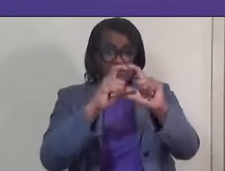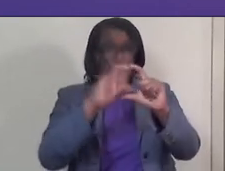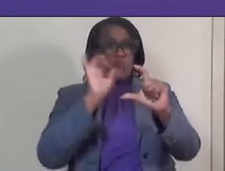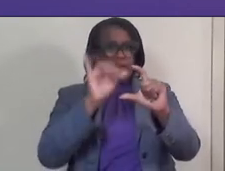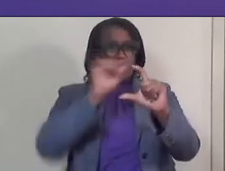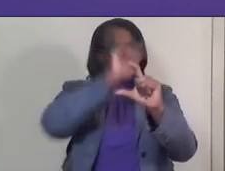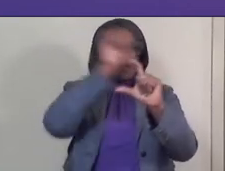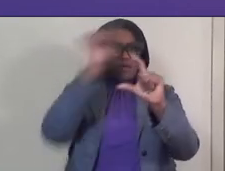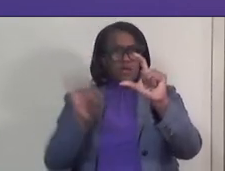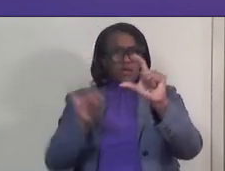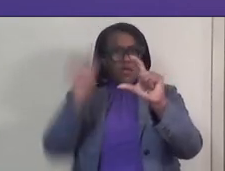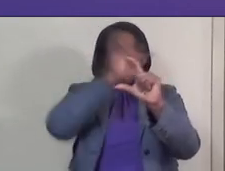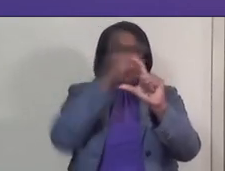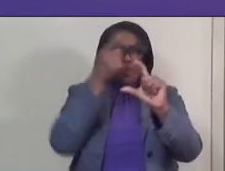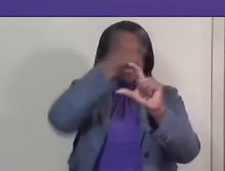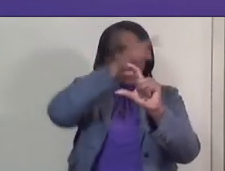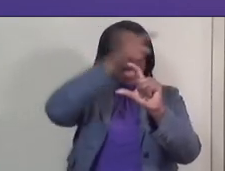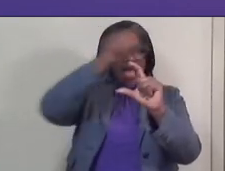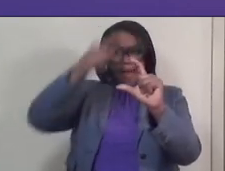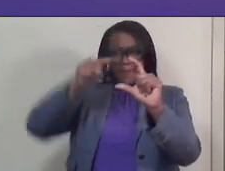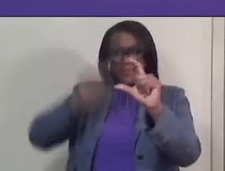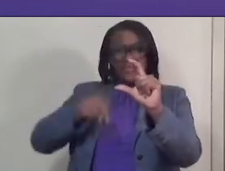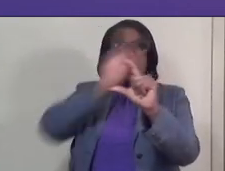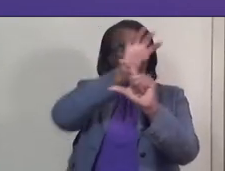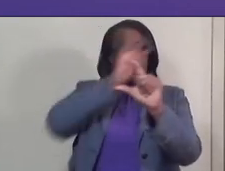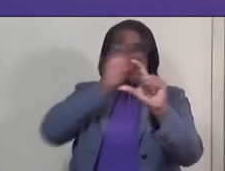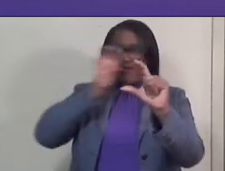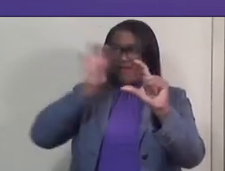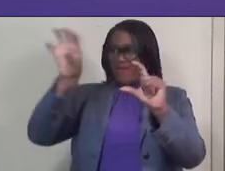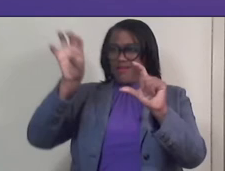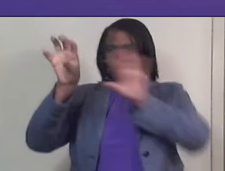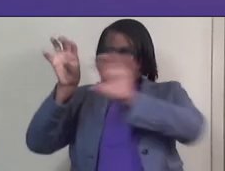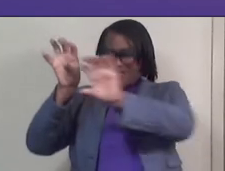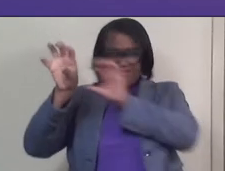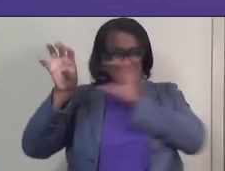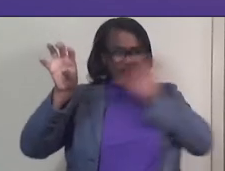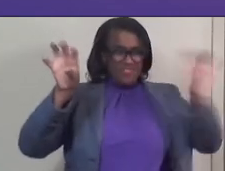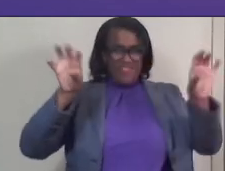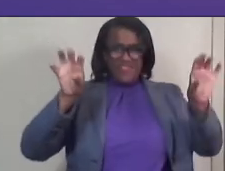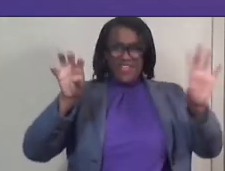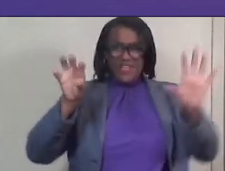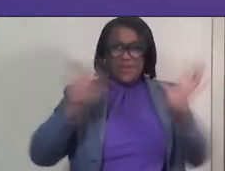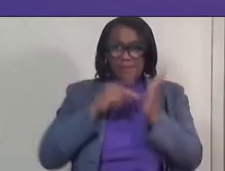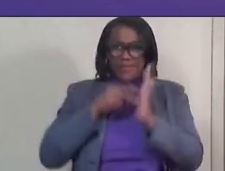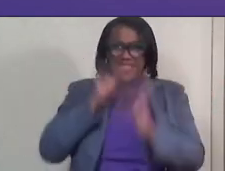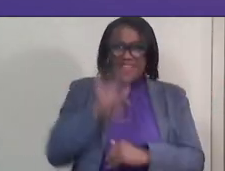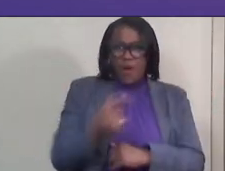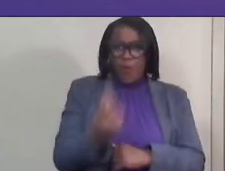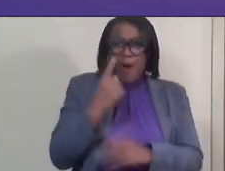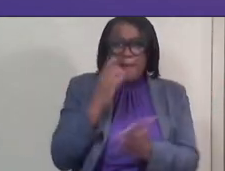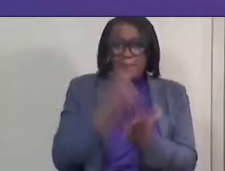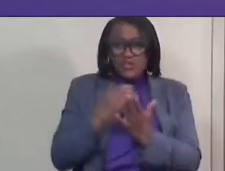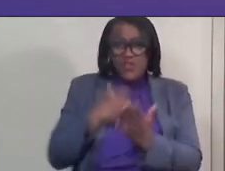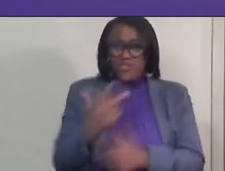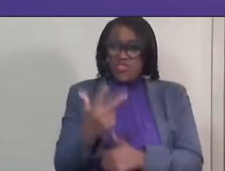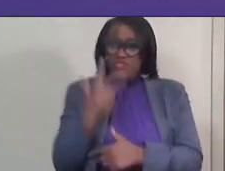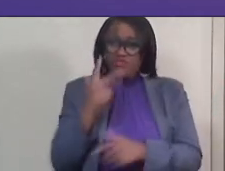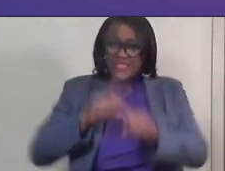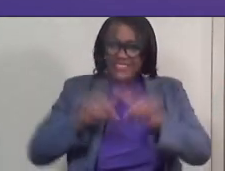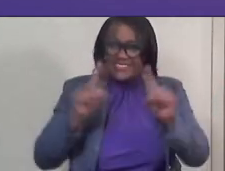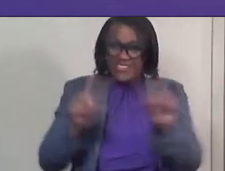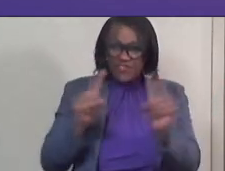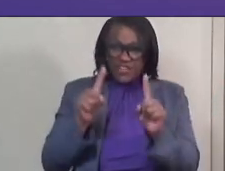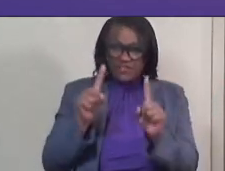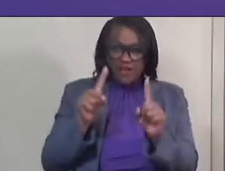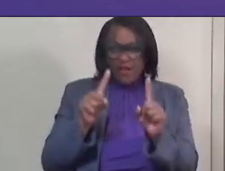in the moment. And I found that to be really important. I also found something that was significant